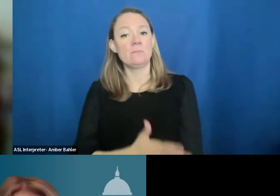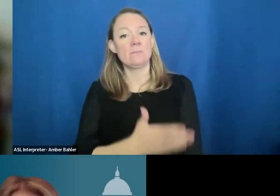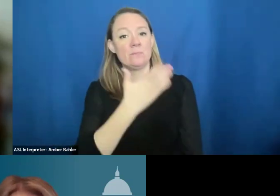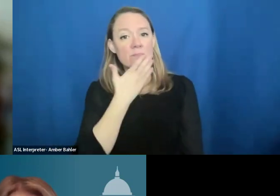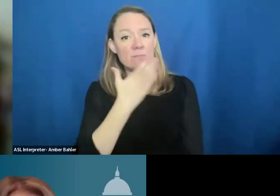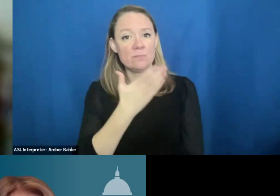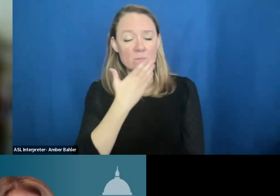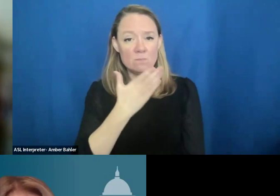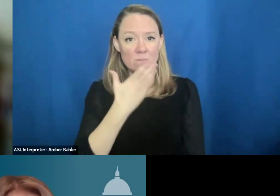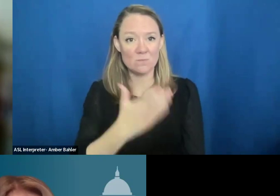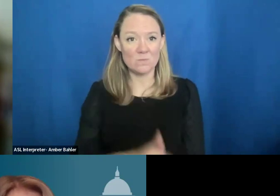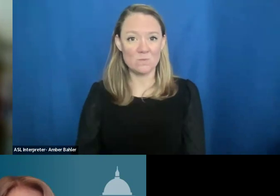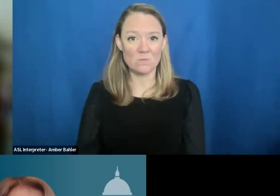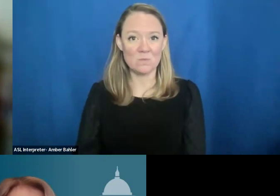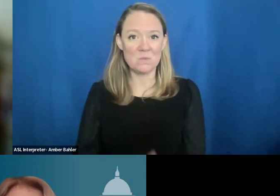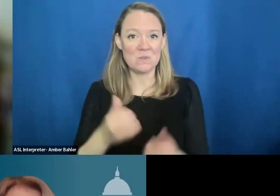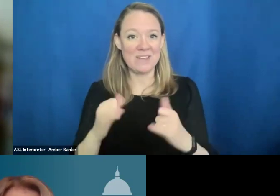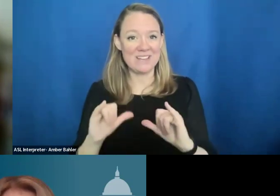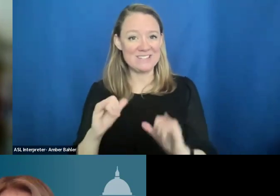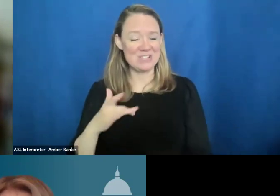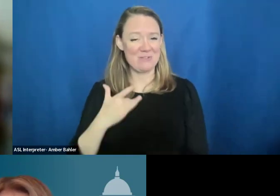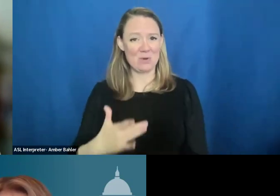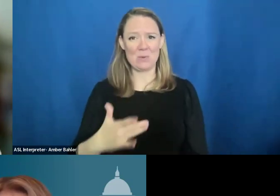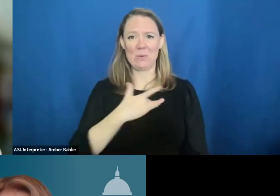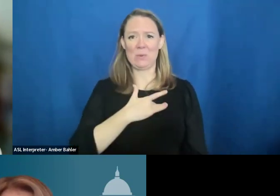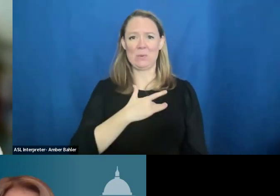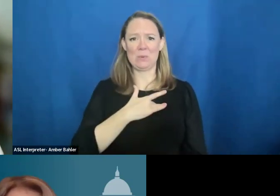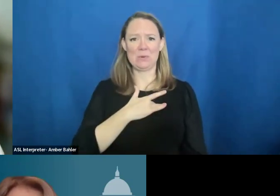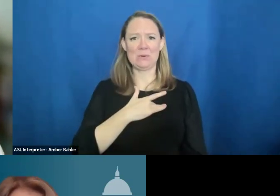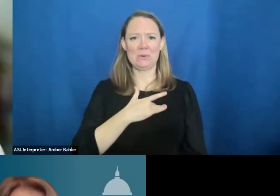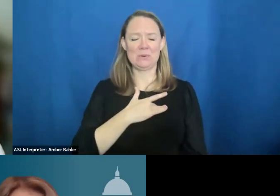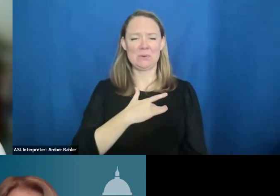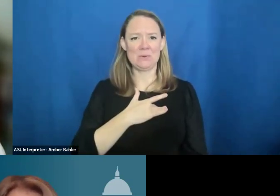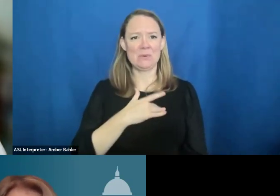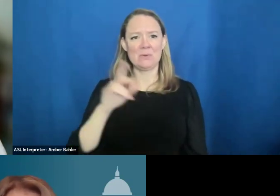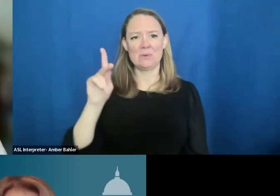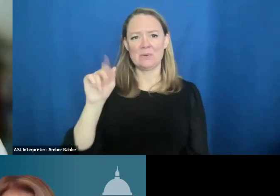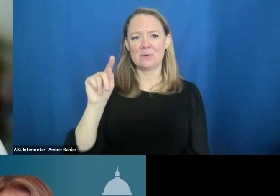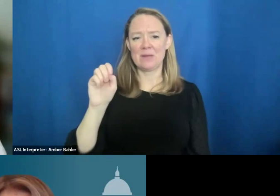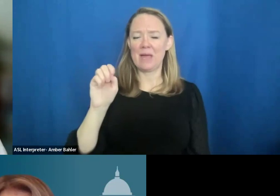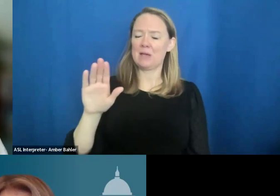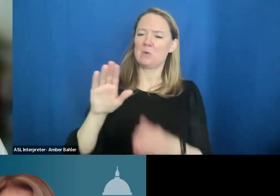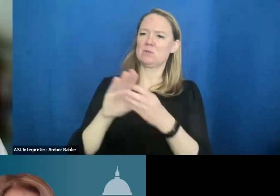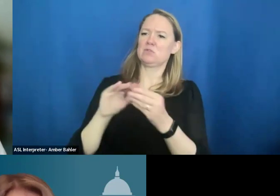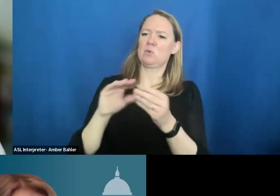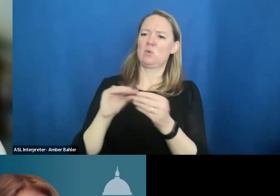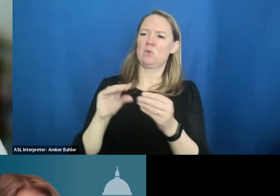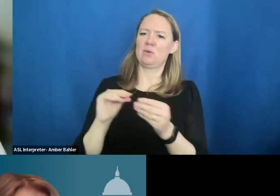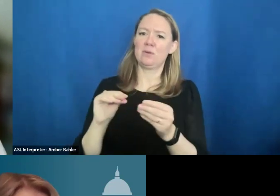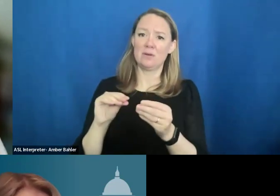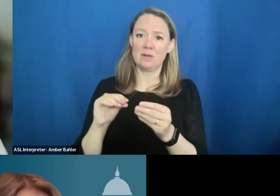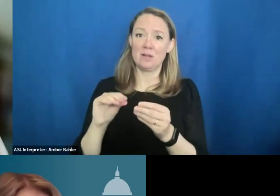I just feel still so moved by your story. It takes a lot of courage to share your story. And